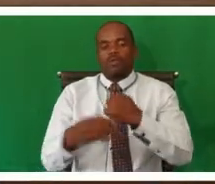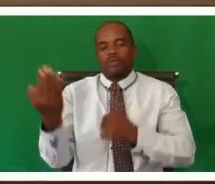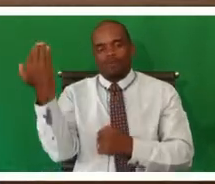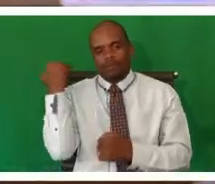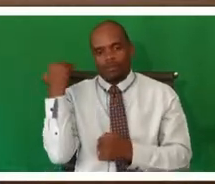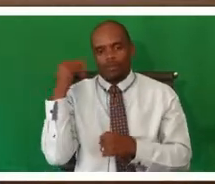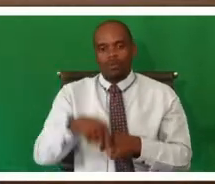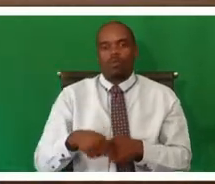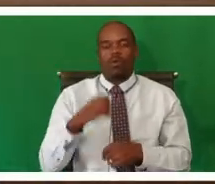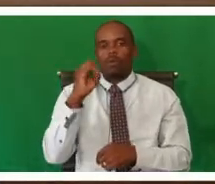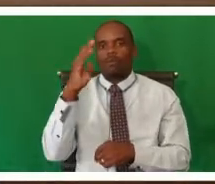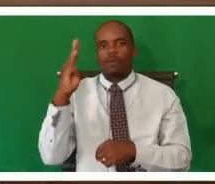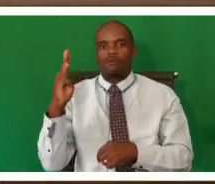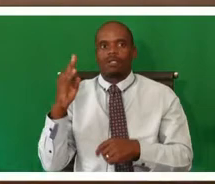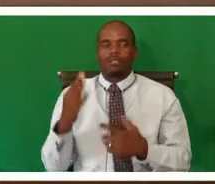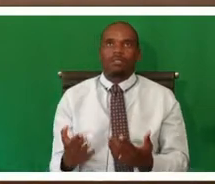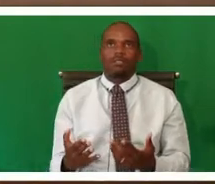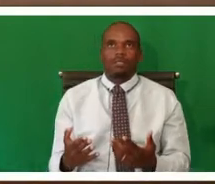coming financial year.